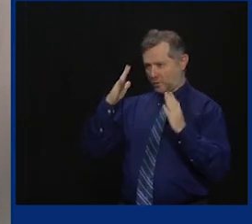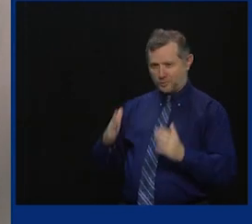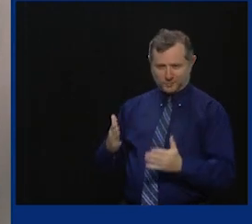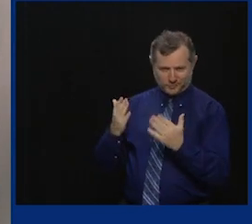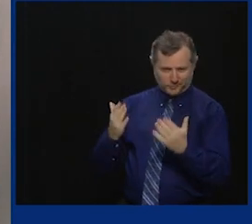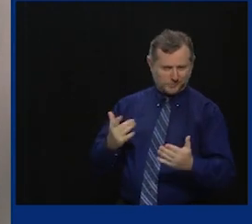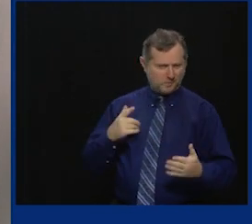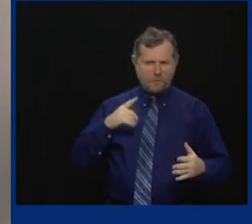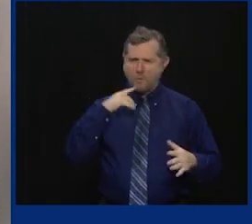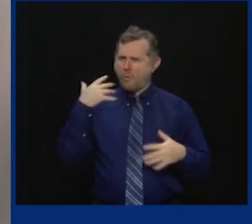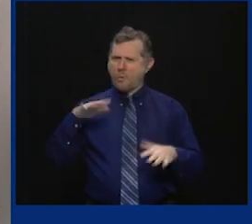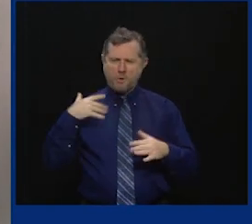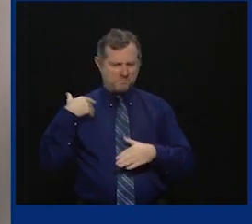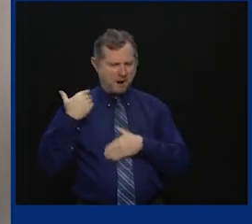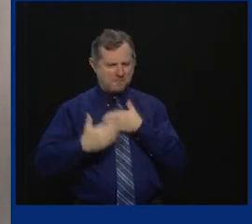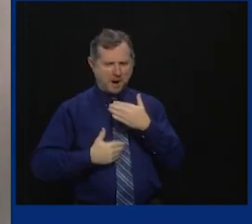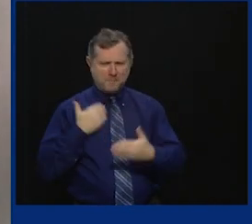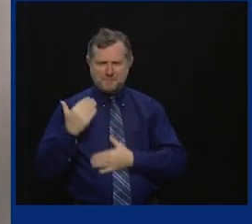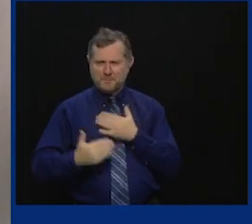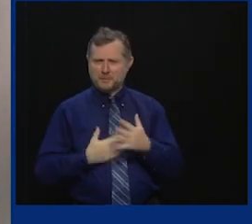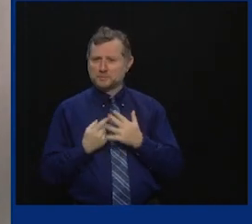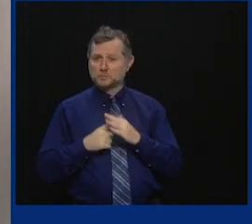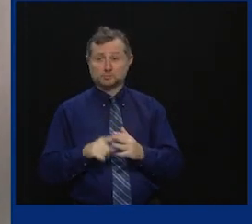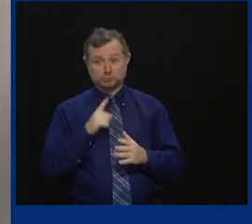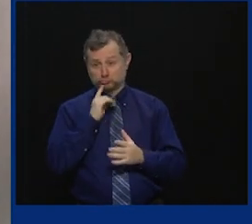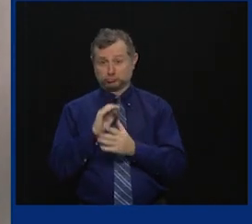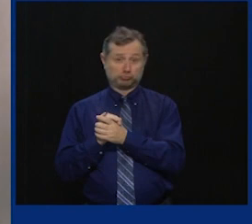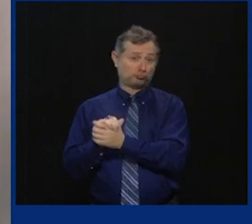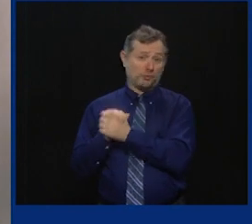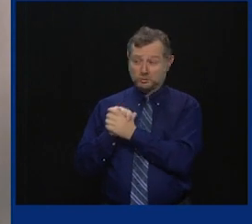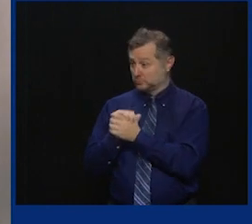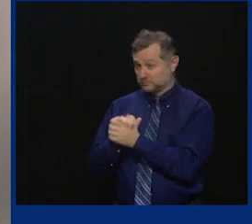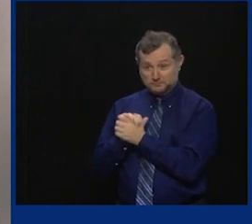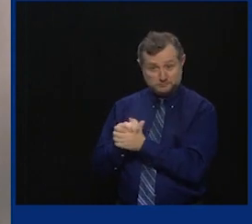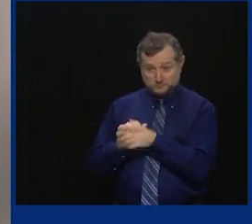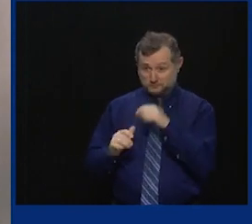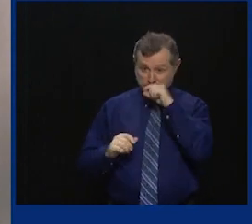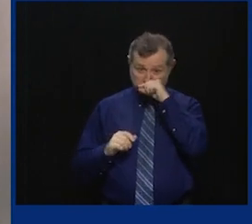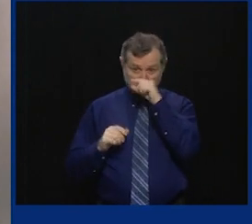and wonderful start, and congratulations to you, our new Lieutenant Governor.